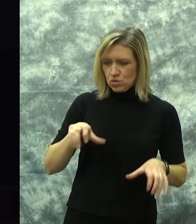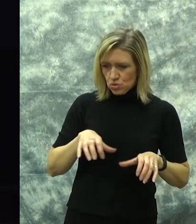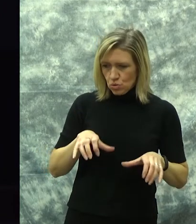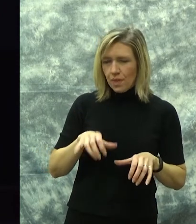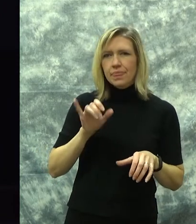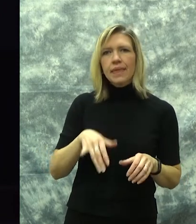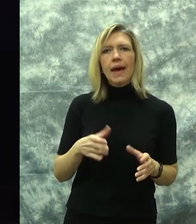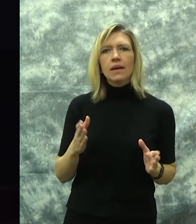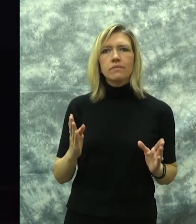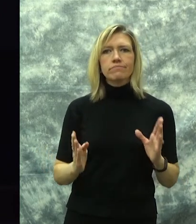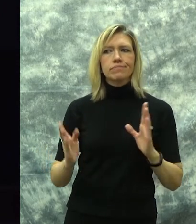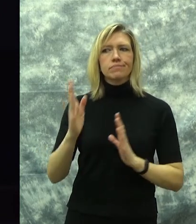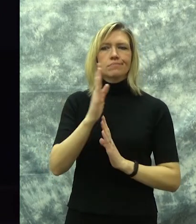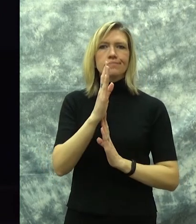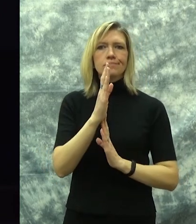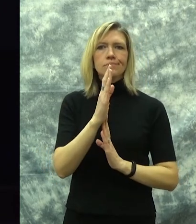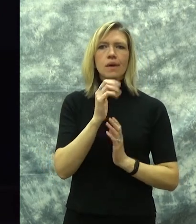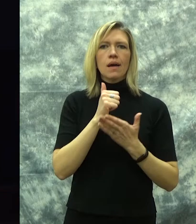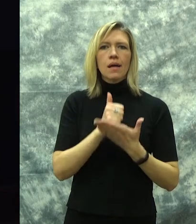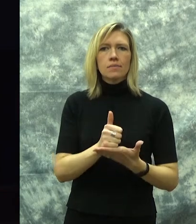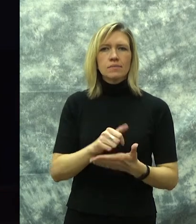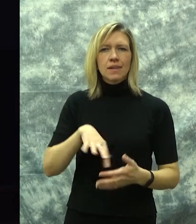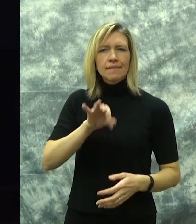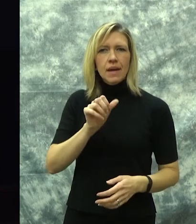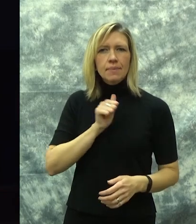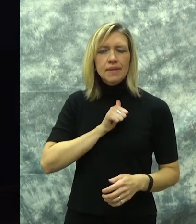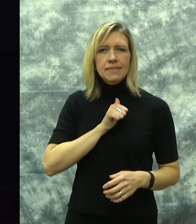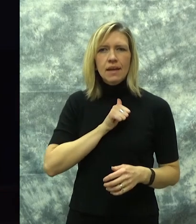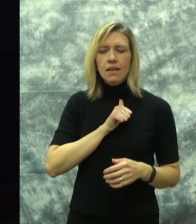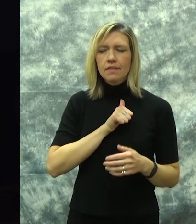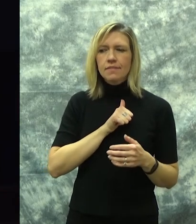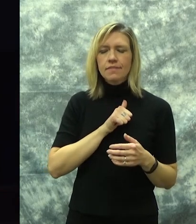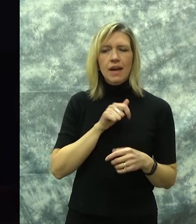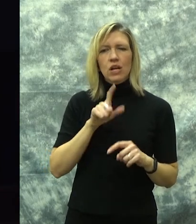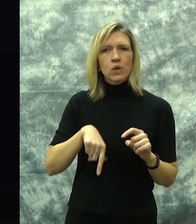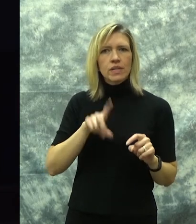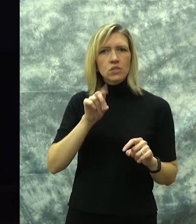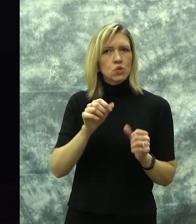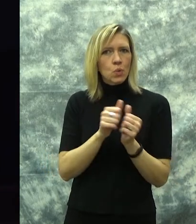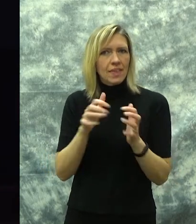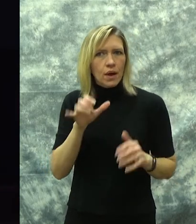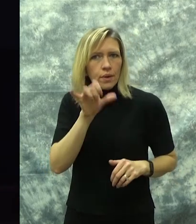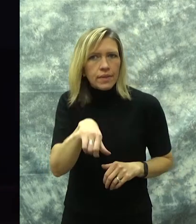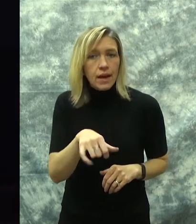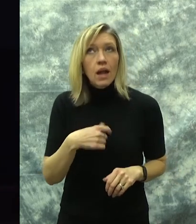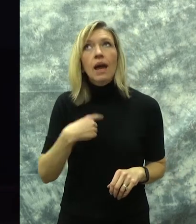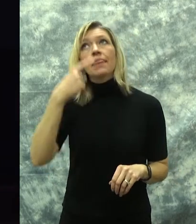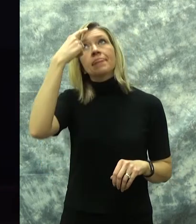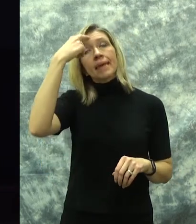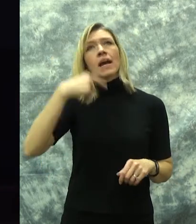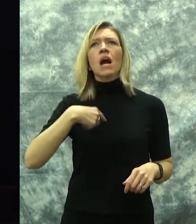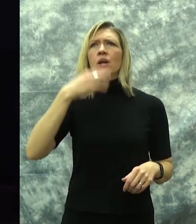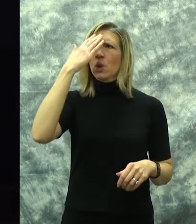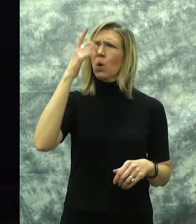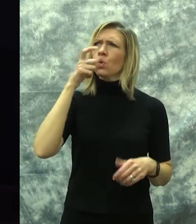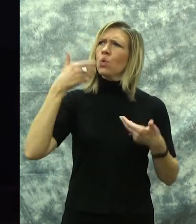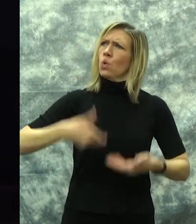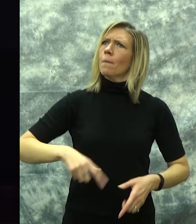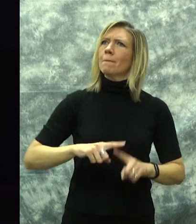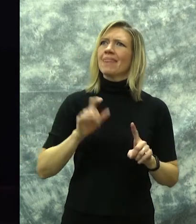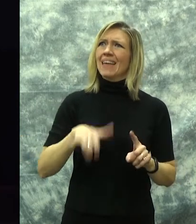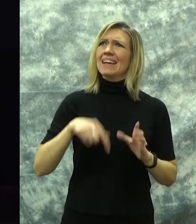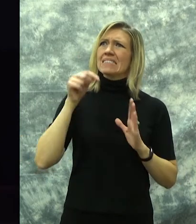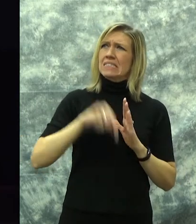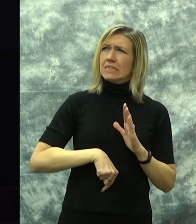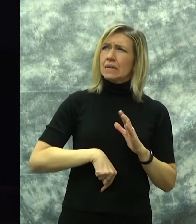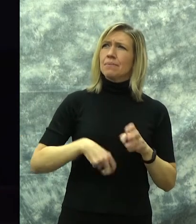myself in a way that I couldn't do otherwise. We think we know ourselves, but then when that deep stuff rises up, we get to really see,